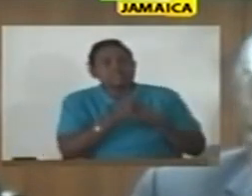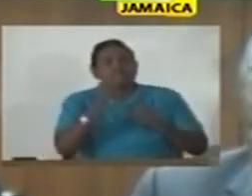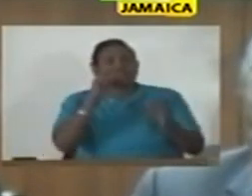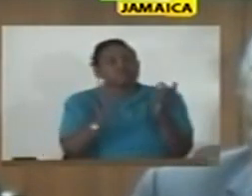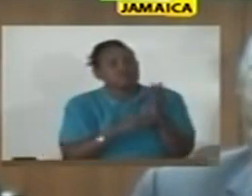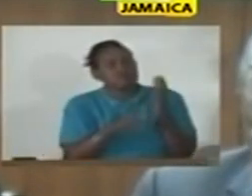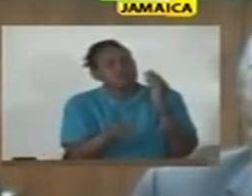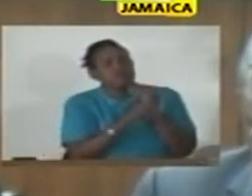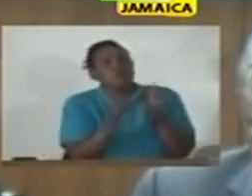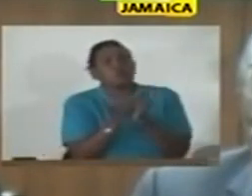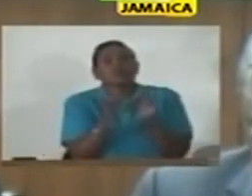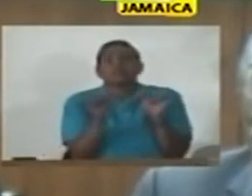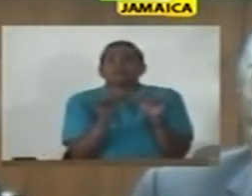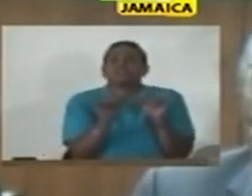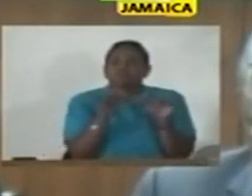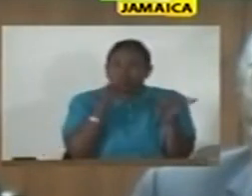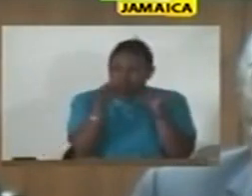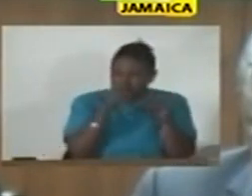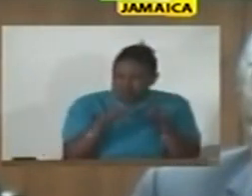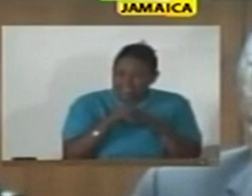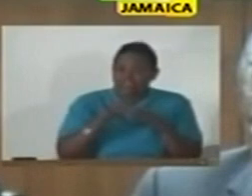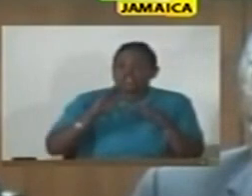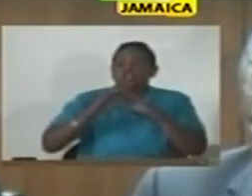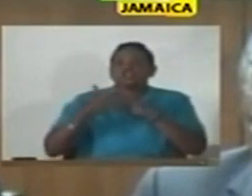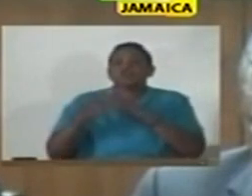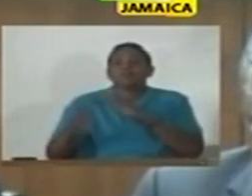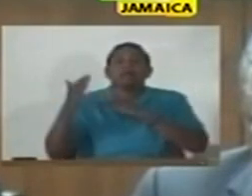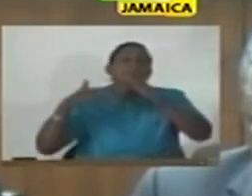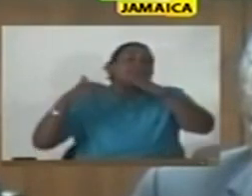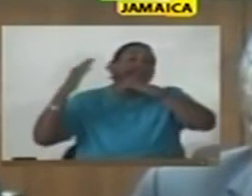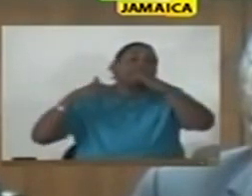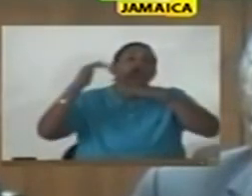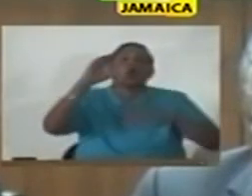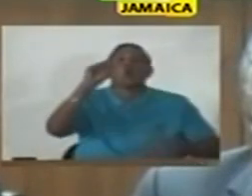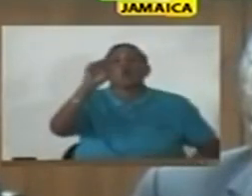reconciled with the measurements specified in the Jamaican Building Code.